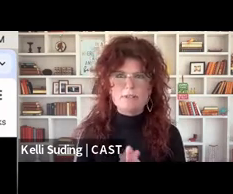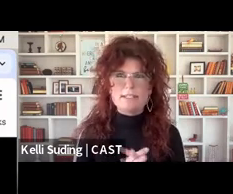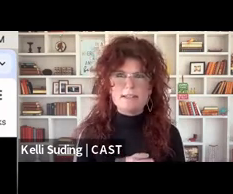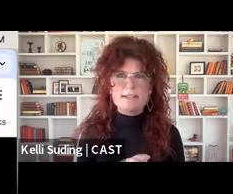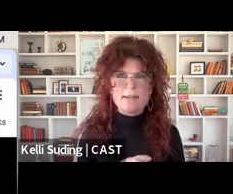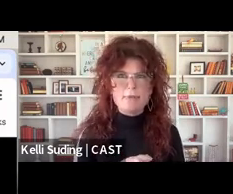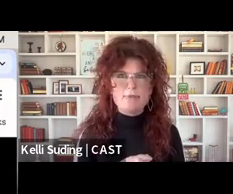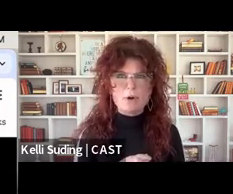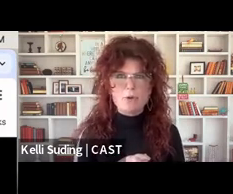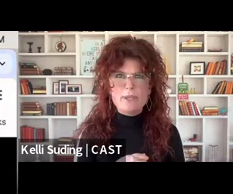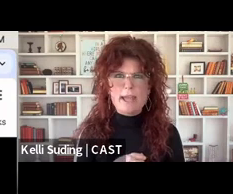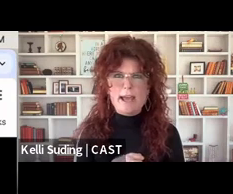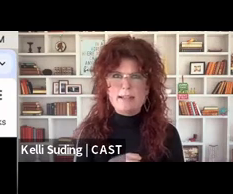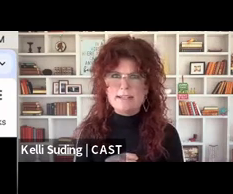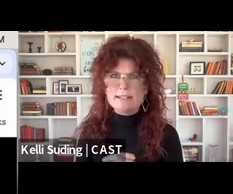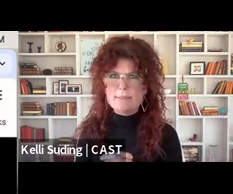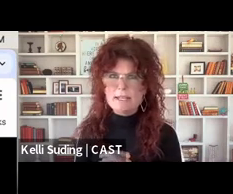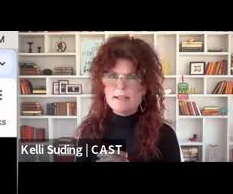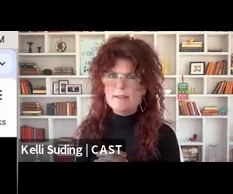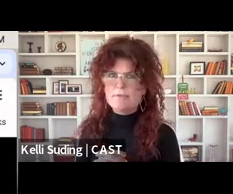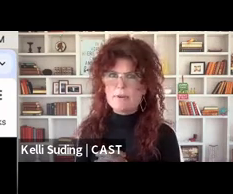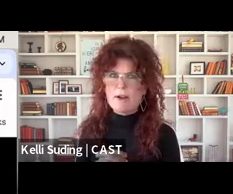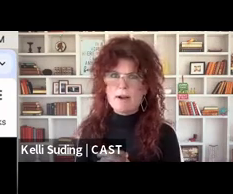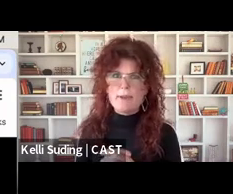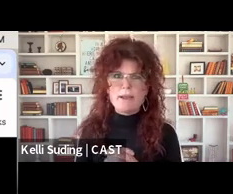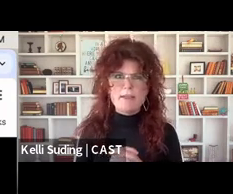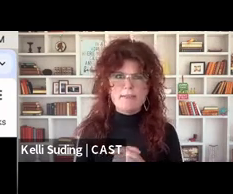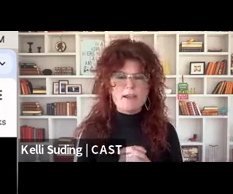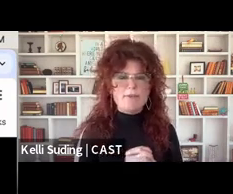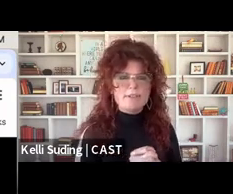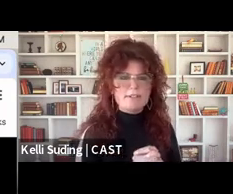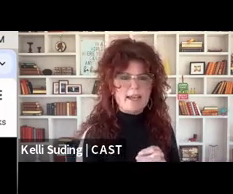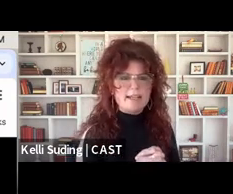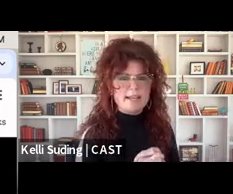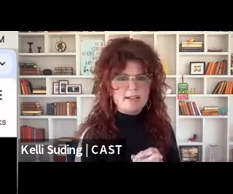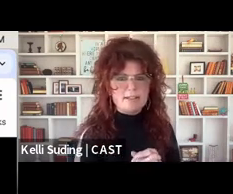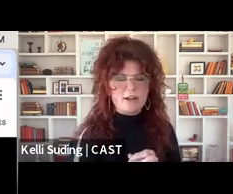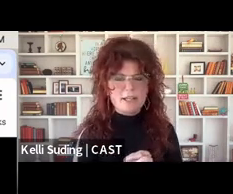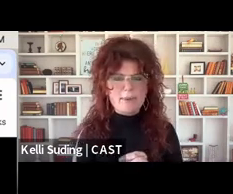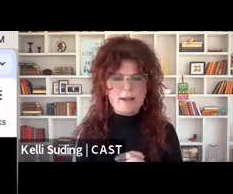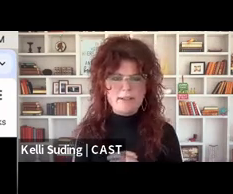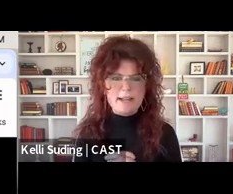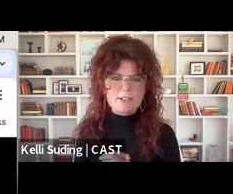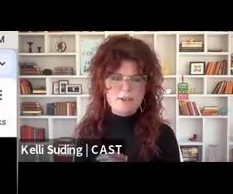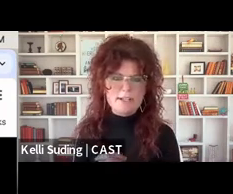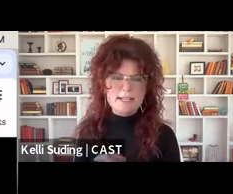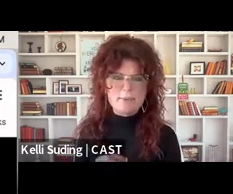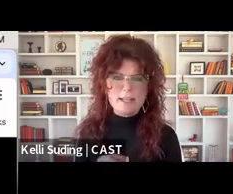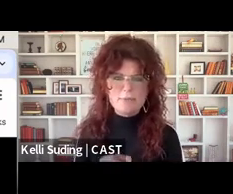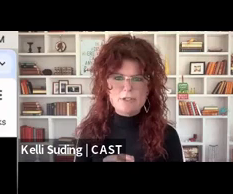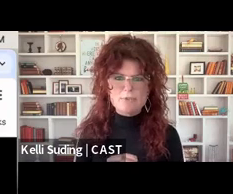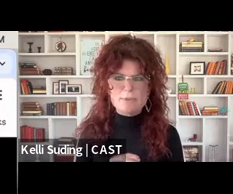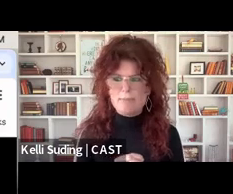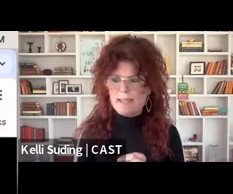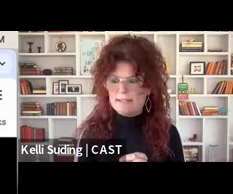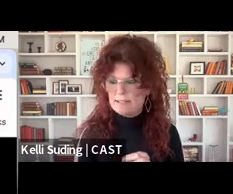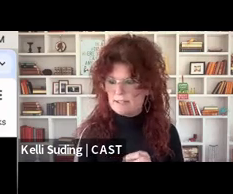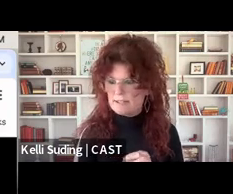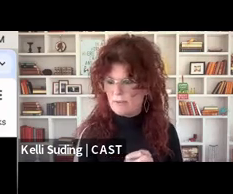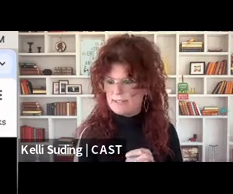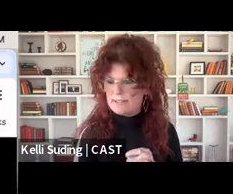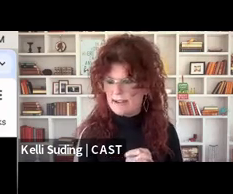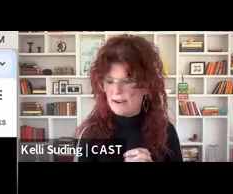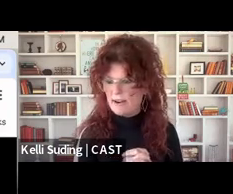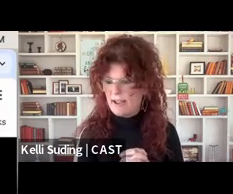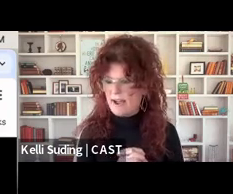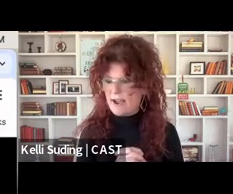let's see, the time before we had Desmond from the Office of Ed Tech talking about the National Ed Tech Plan, which was amazing.